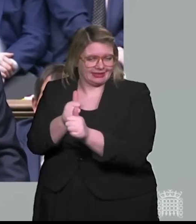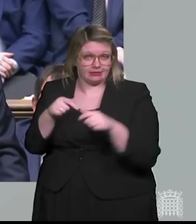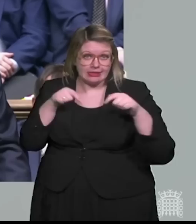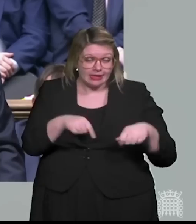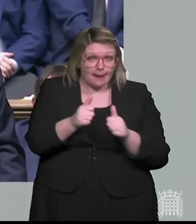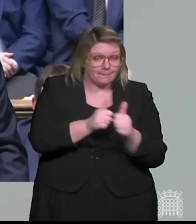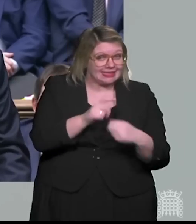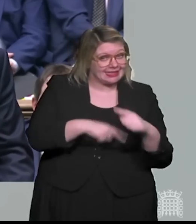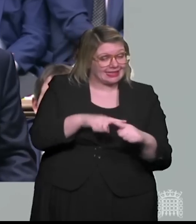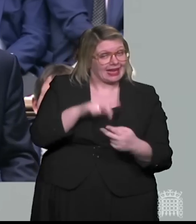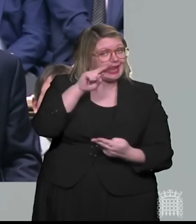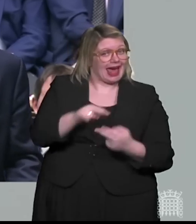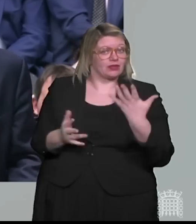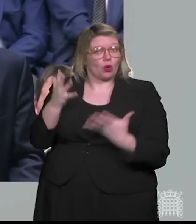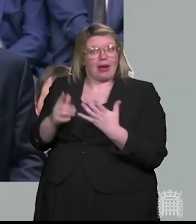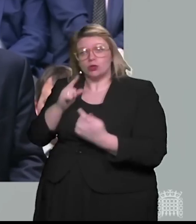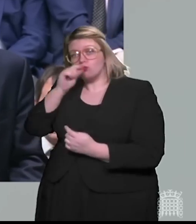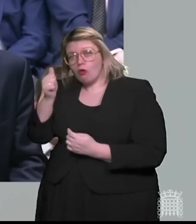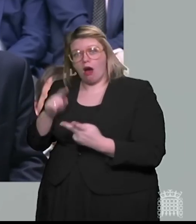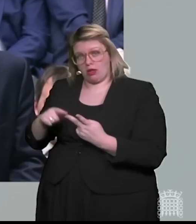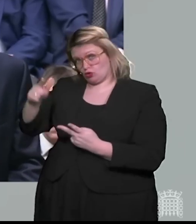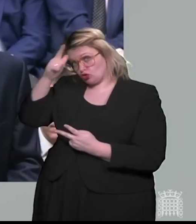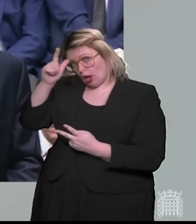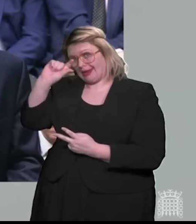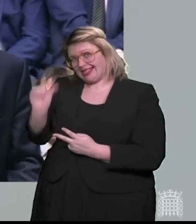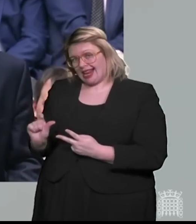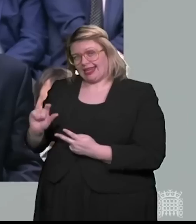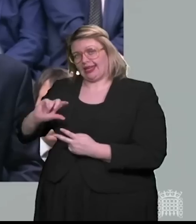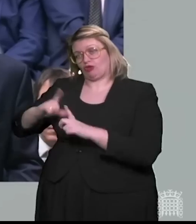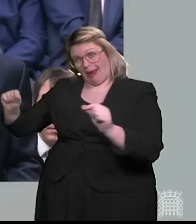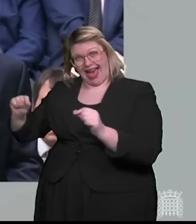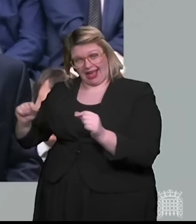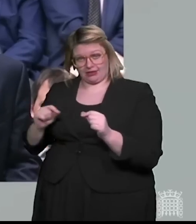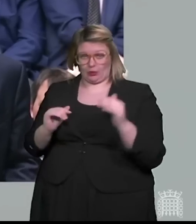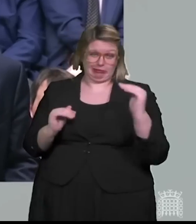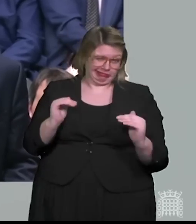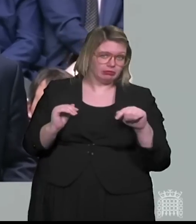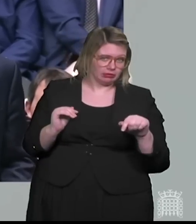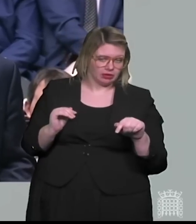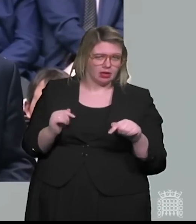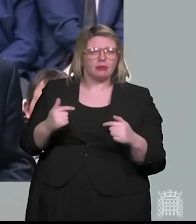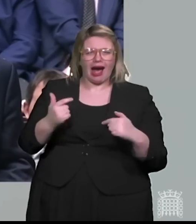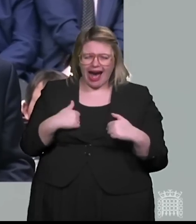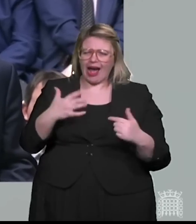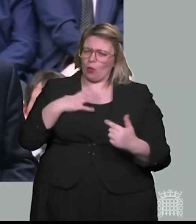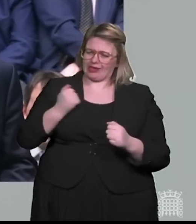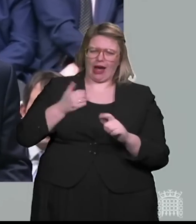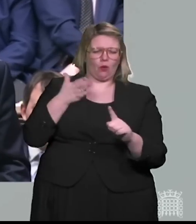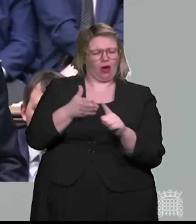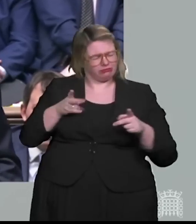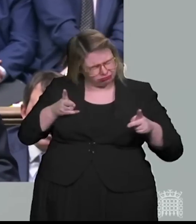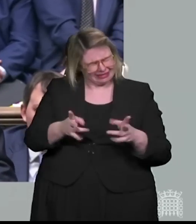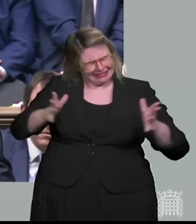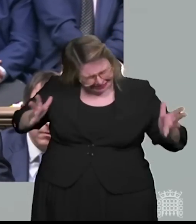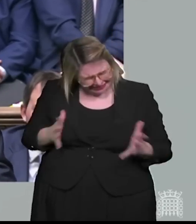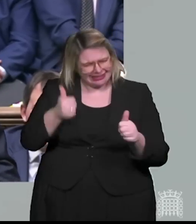business taxation than France, Germany, Italy or Japan. But I want us to have the most pro-business, pro-enterprise